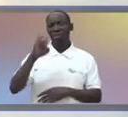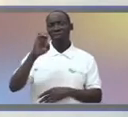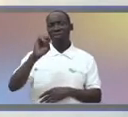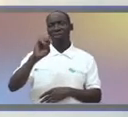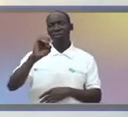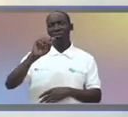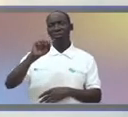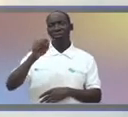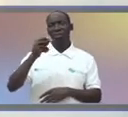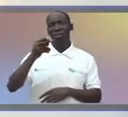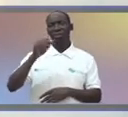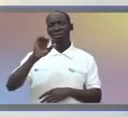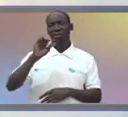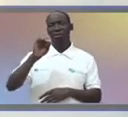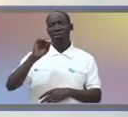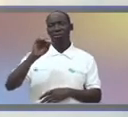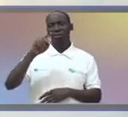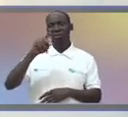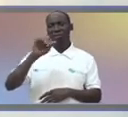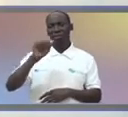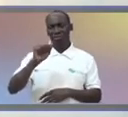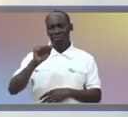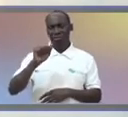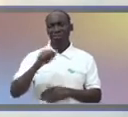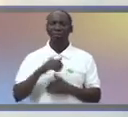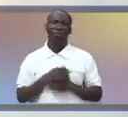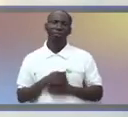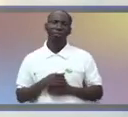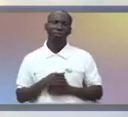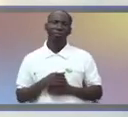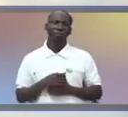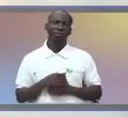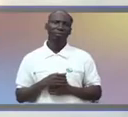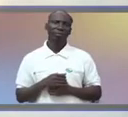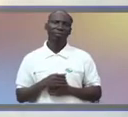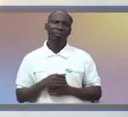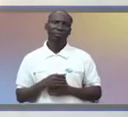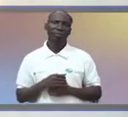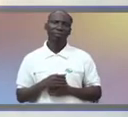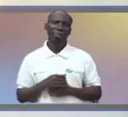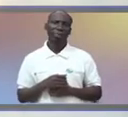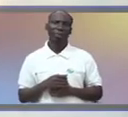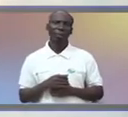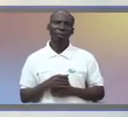and that is what we are going to see saa asomafo nnwuma ɛti nwɔtwe